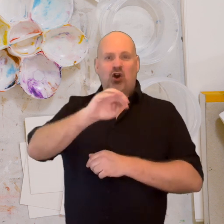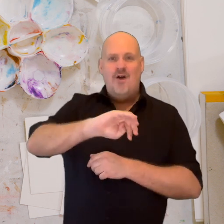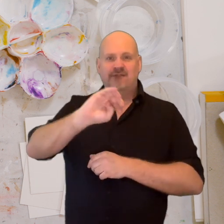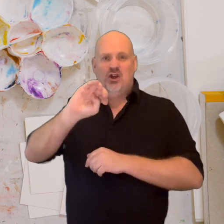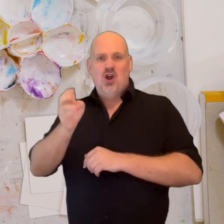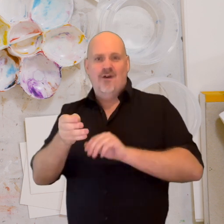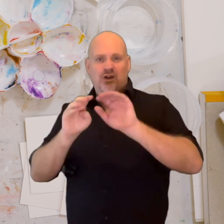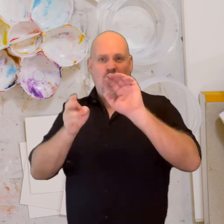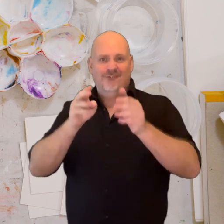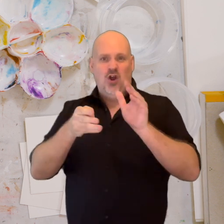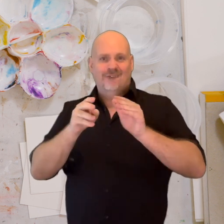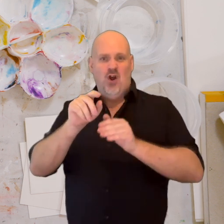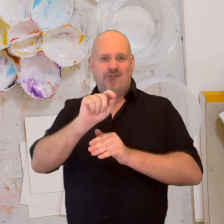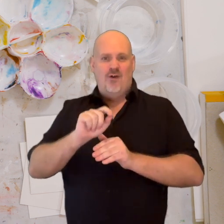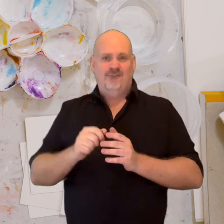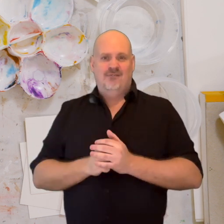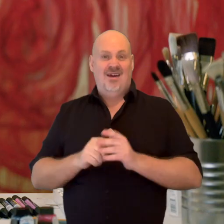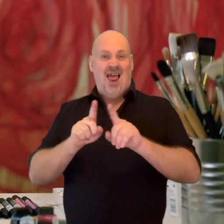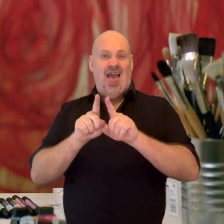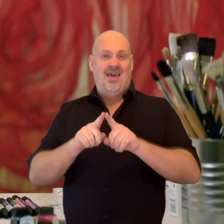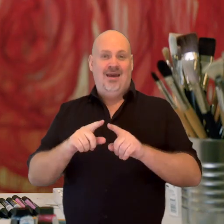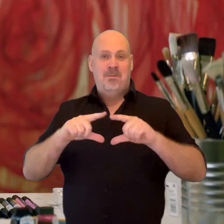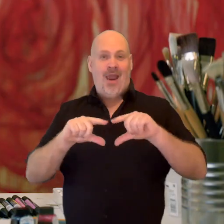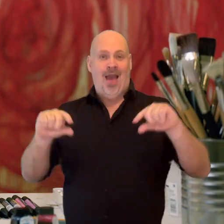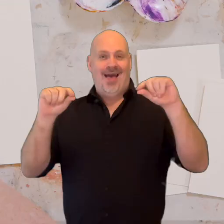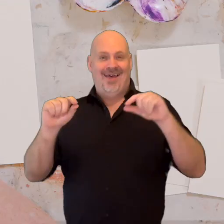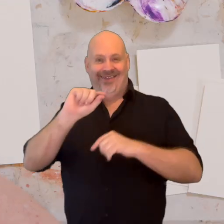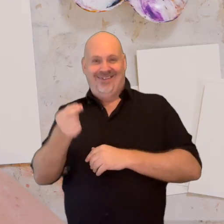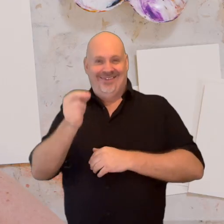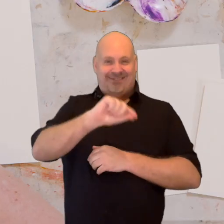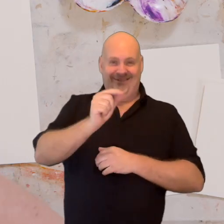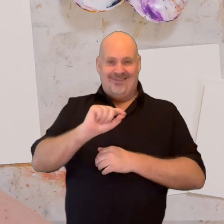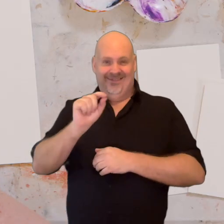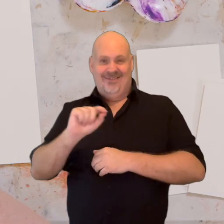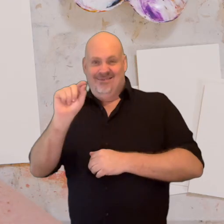curves. It's almost like drawing bananas